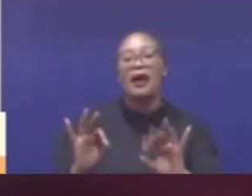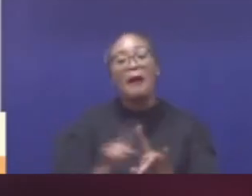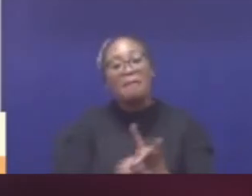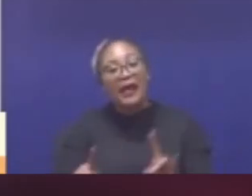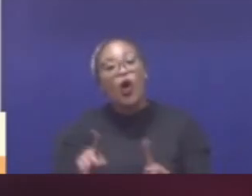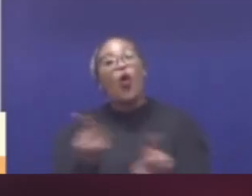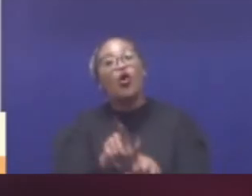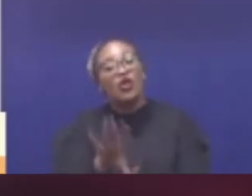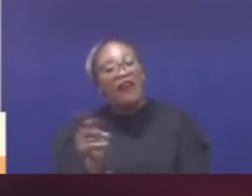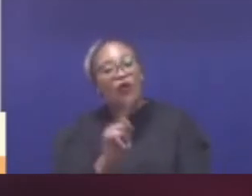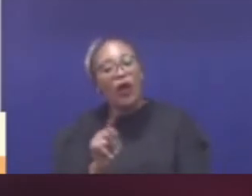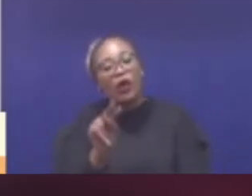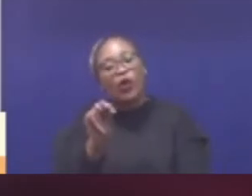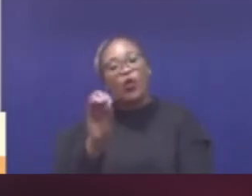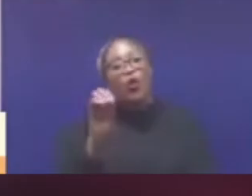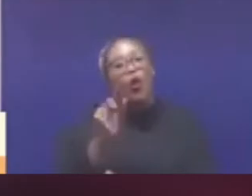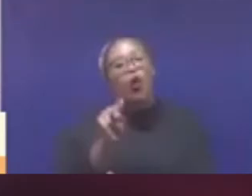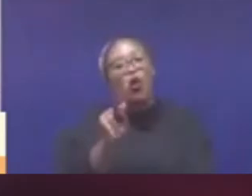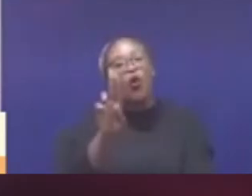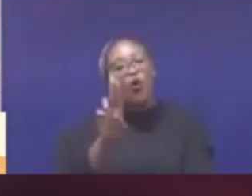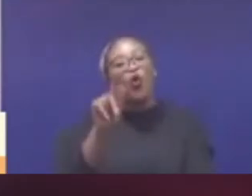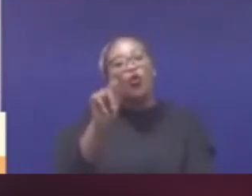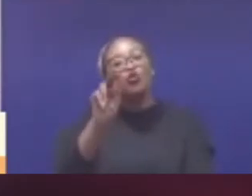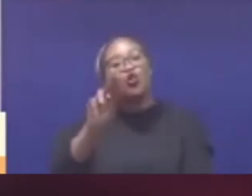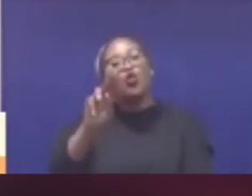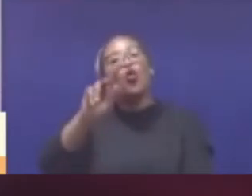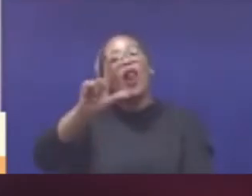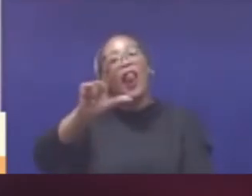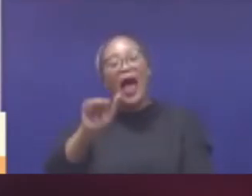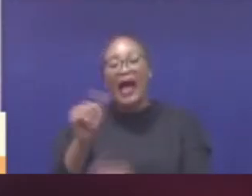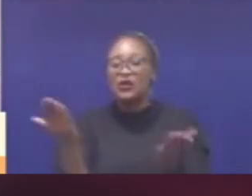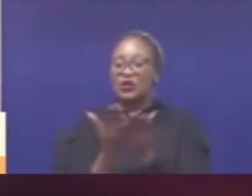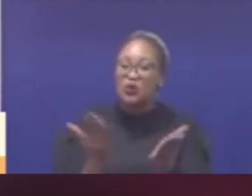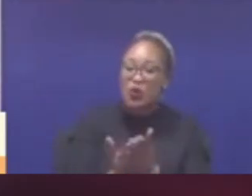and Special Needs School in dangerous disrepair.